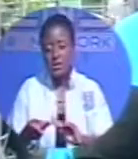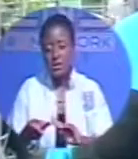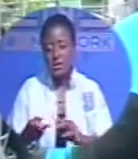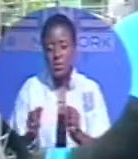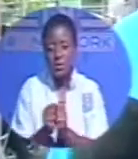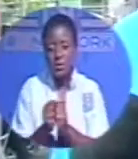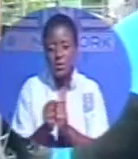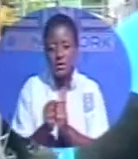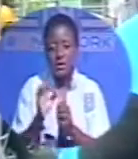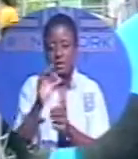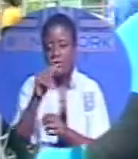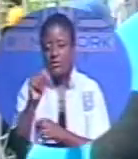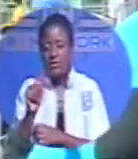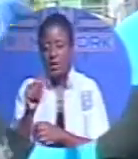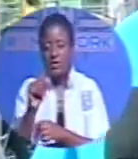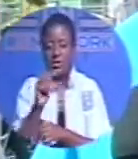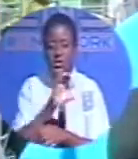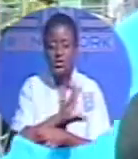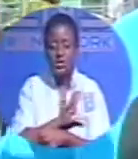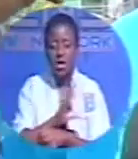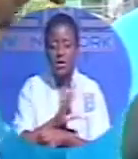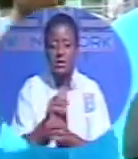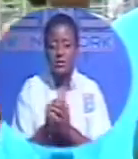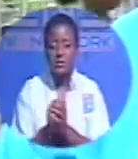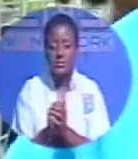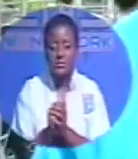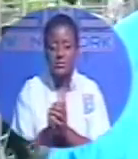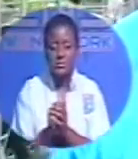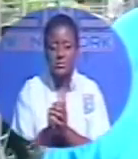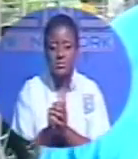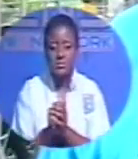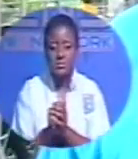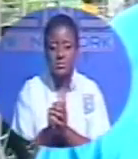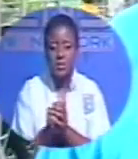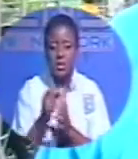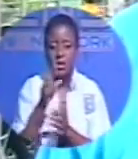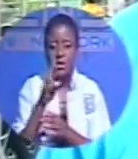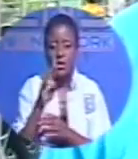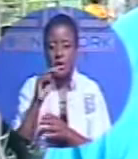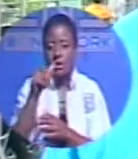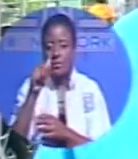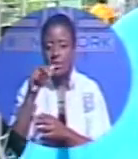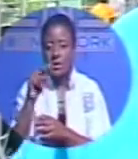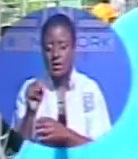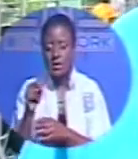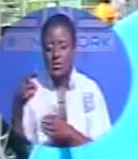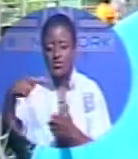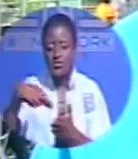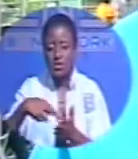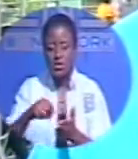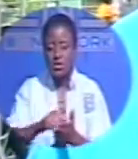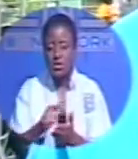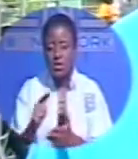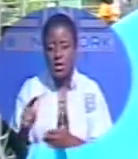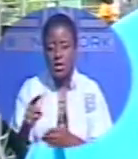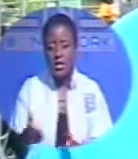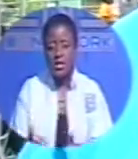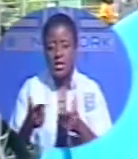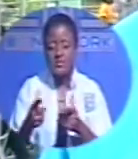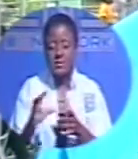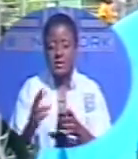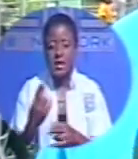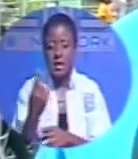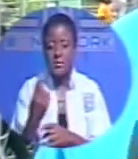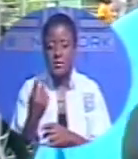urban renewal in that it lifts up the ideals of community that have brought us to this point as Bahamians. One